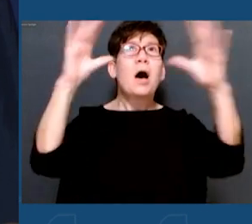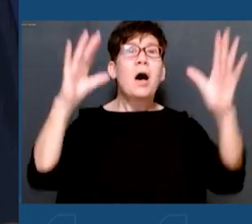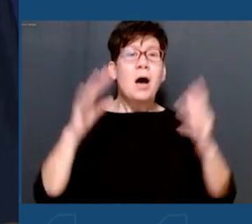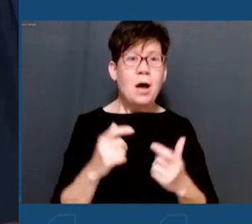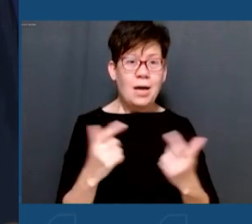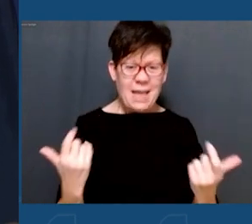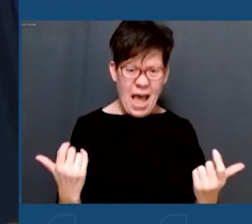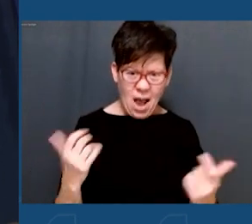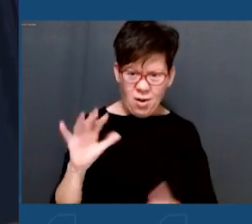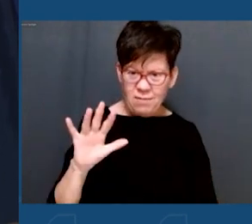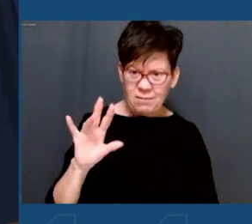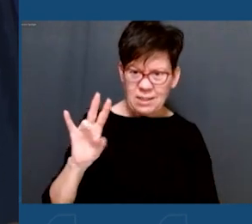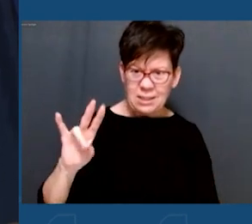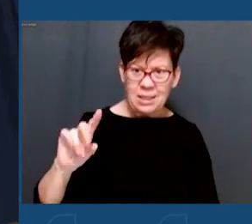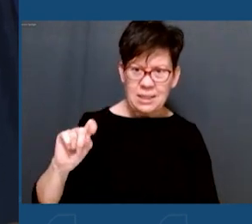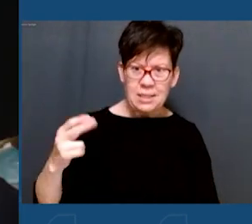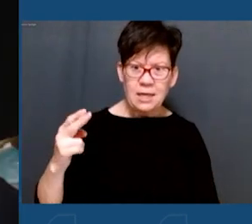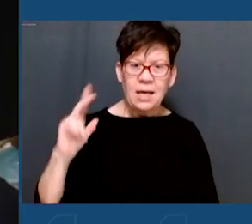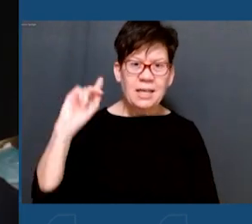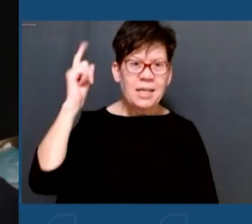that?